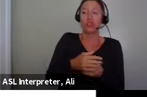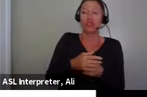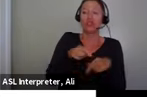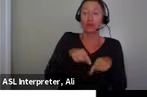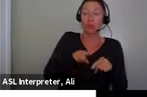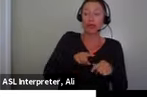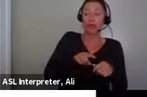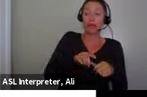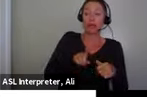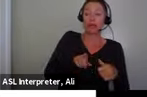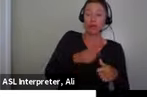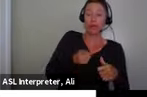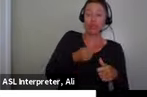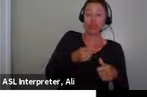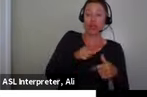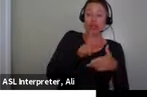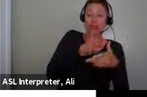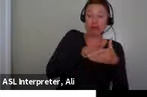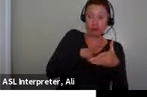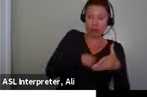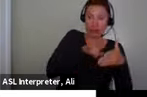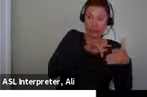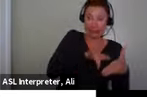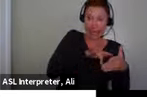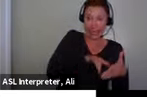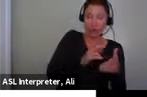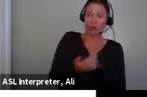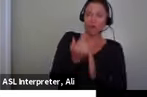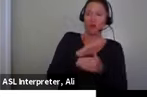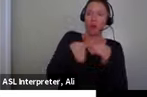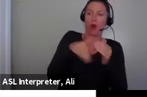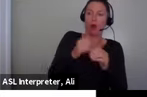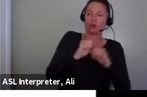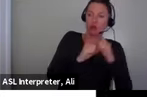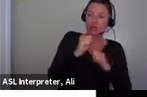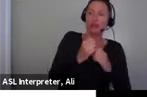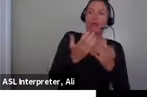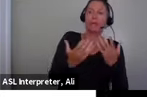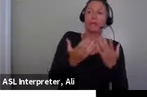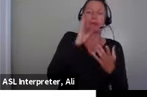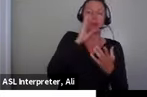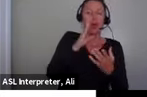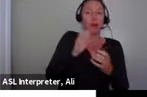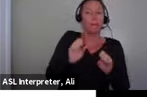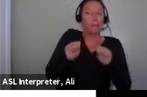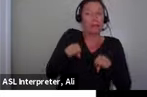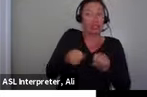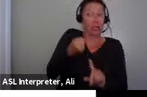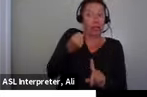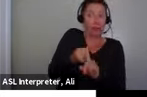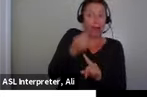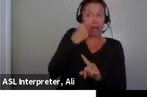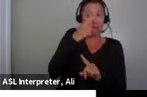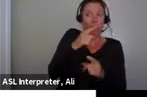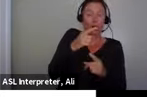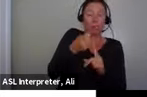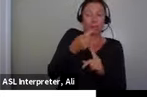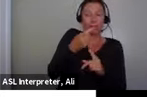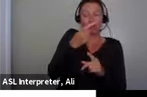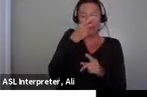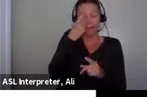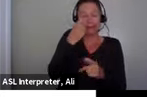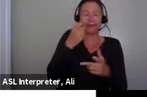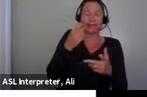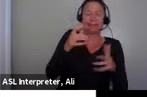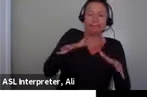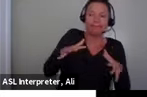to review all the structures that might have potentially be impact, either due to annoyance